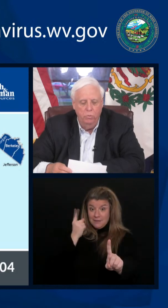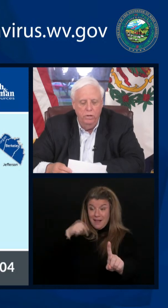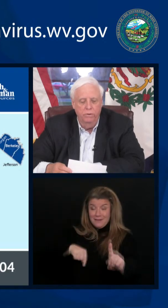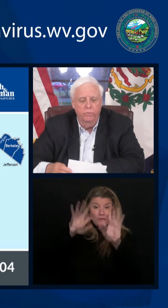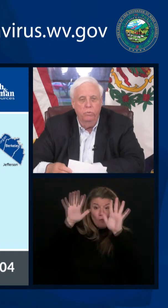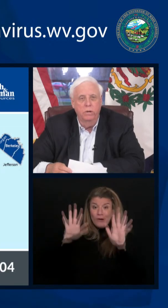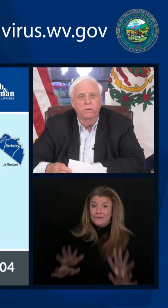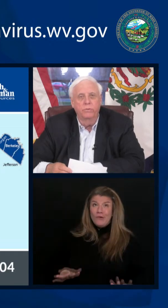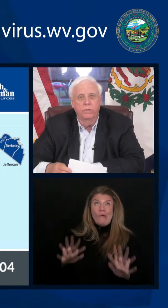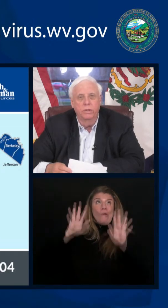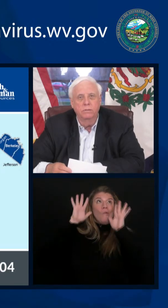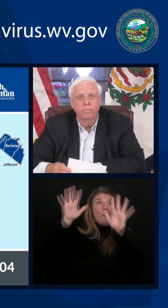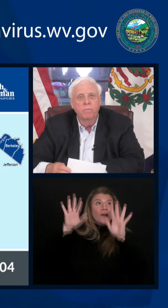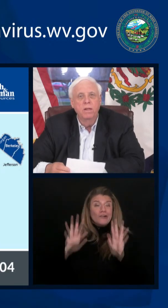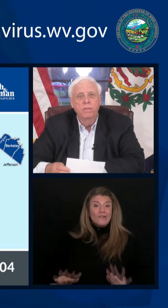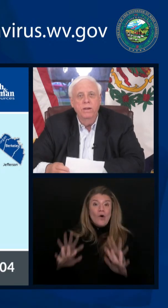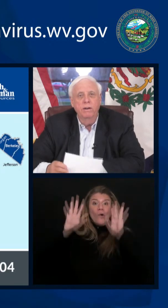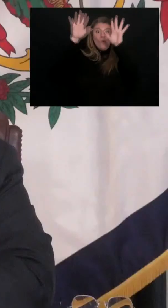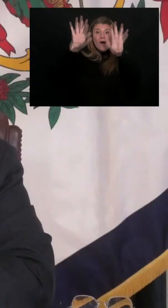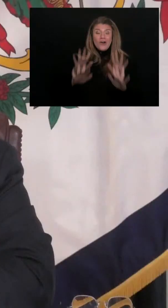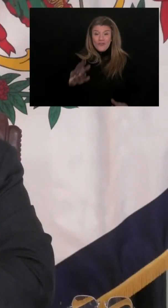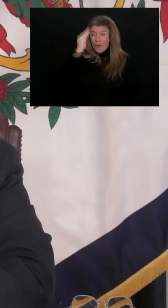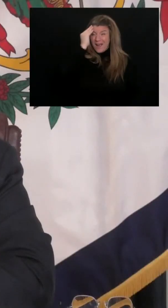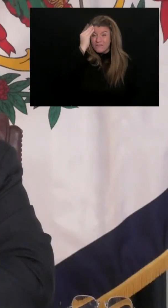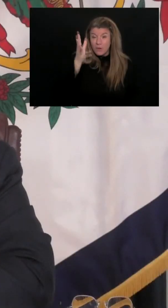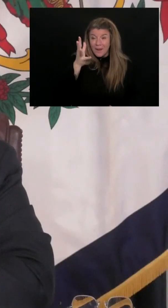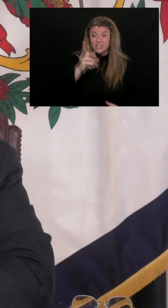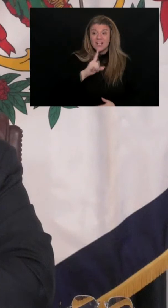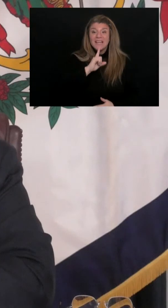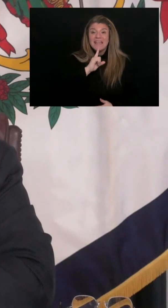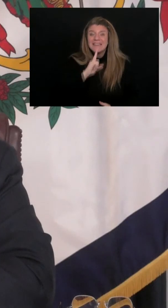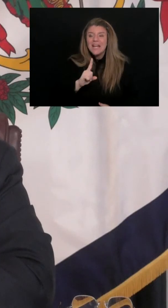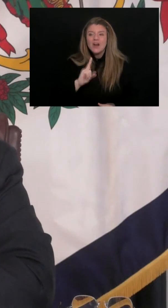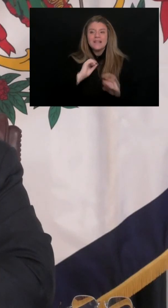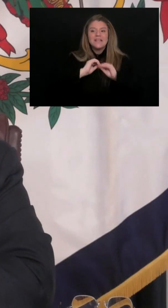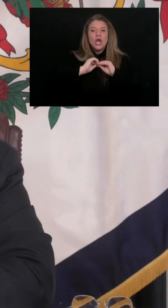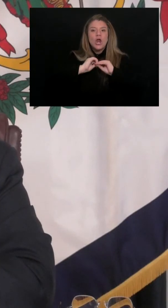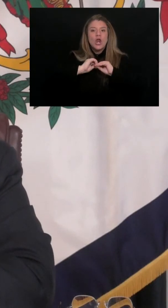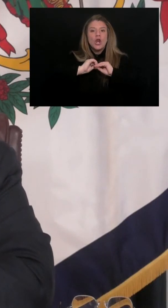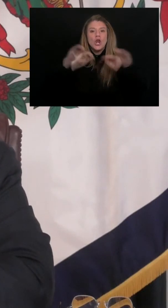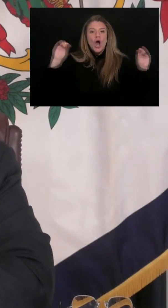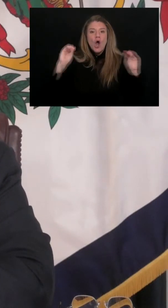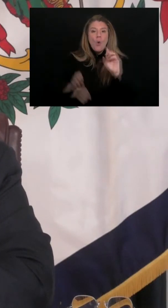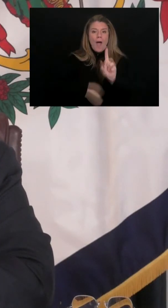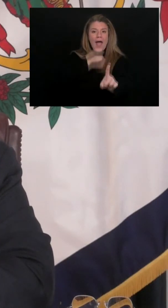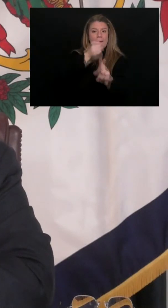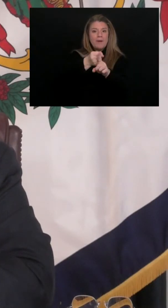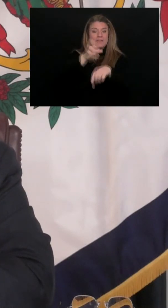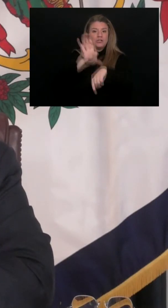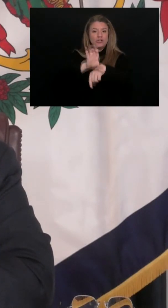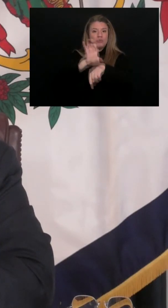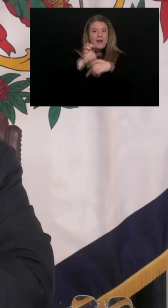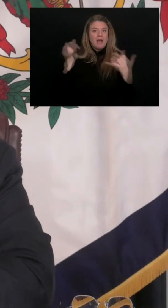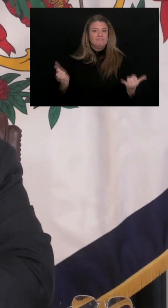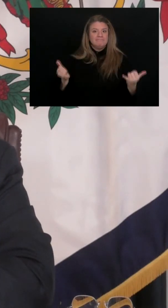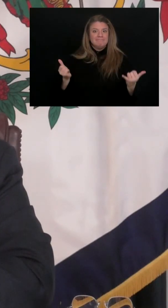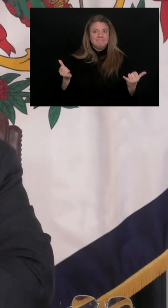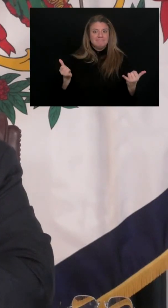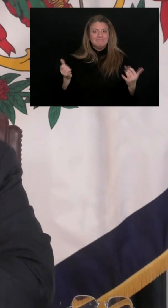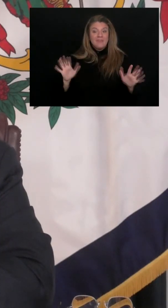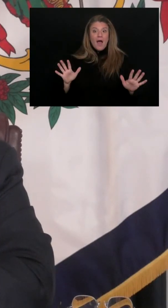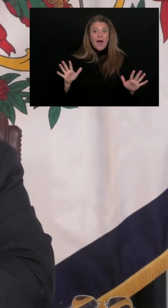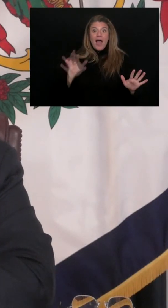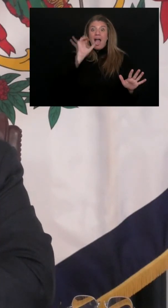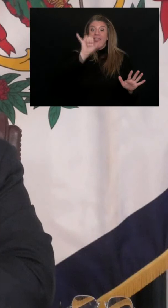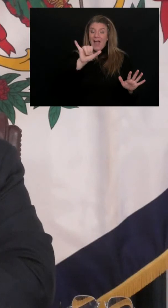wonderful, wonderful, wonderful news. There is no outbreaks in our church community right now. That's what we want to